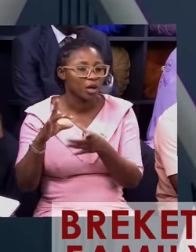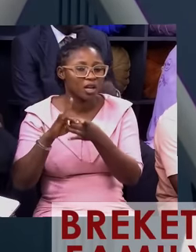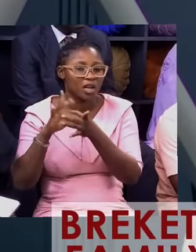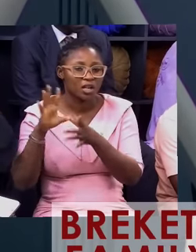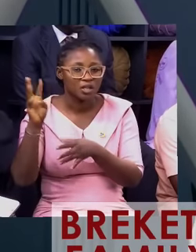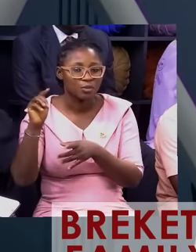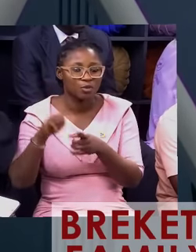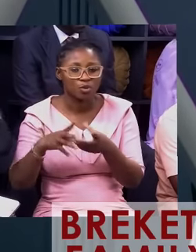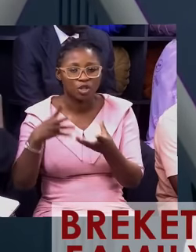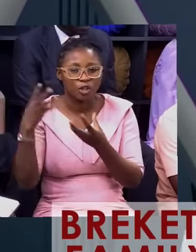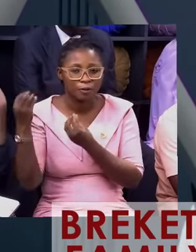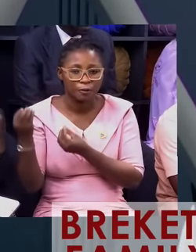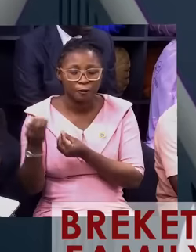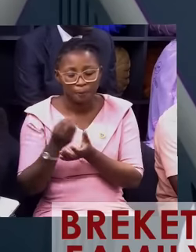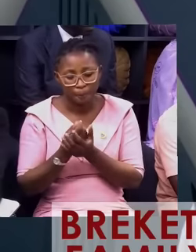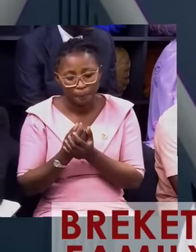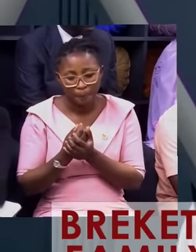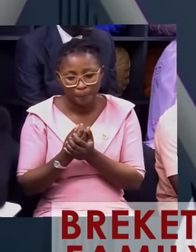good